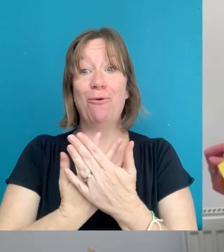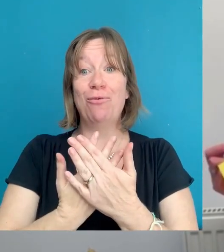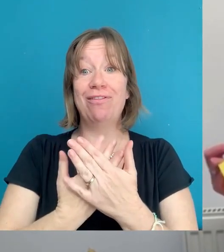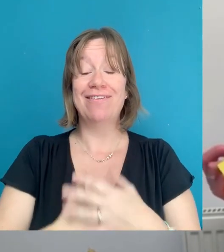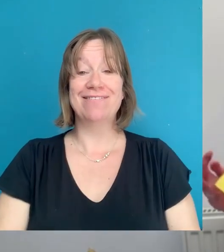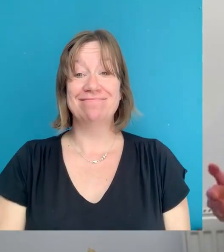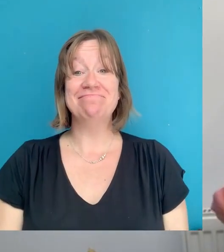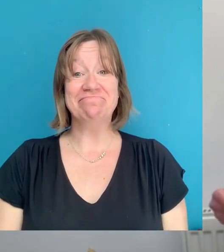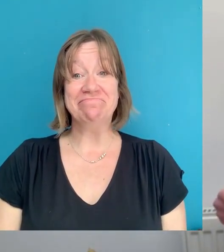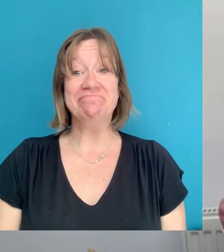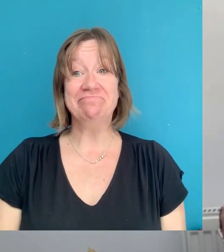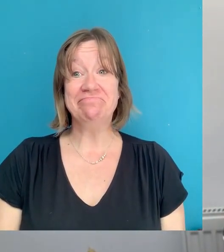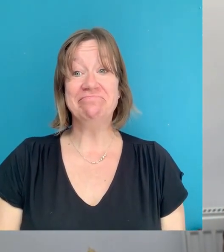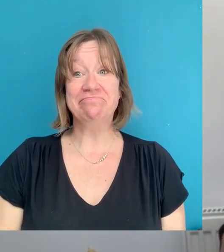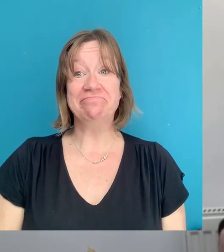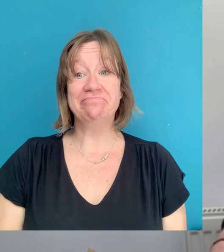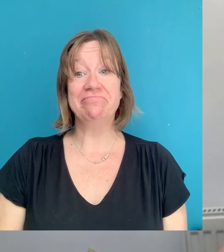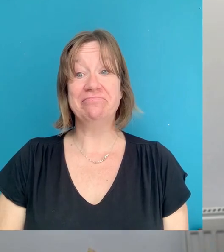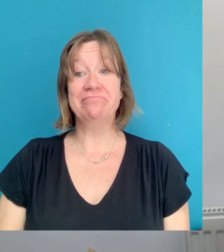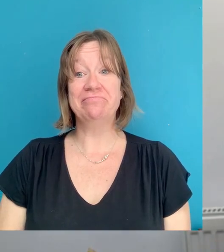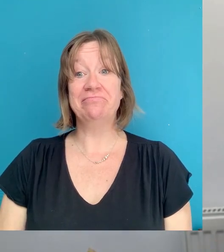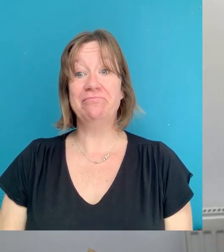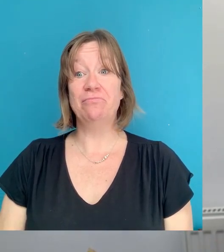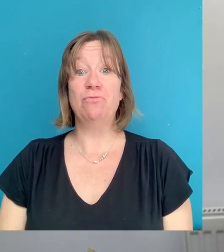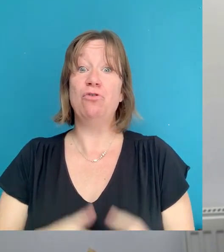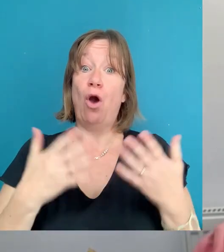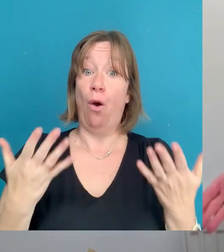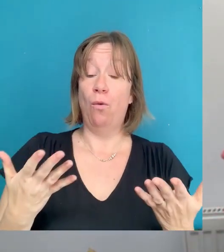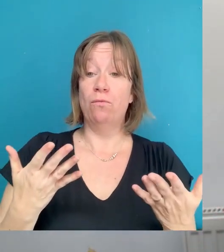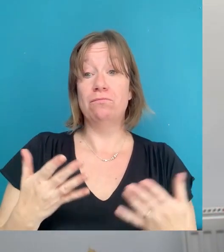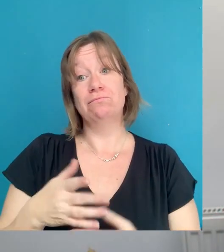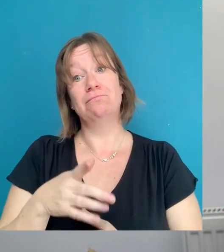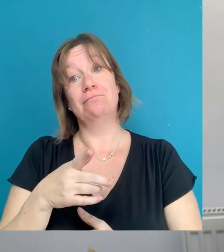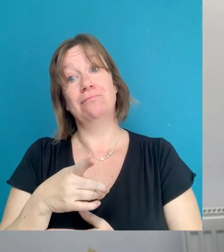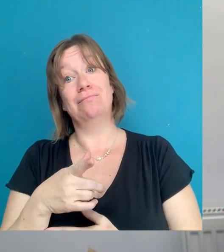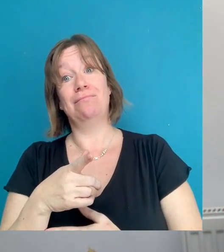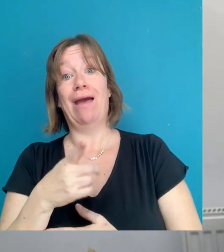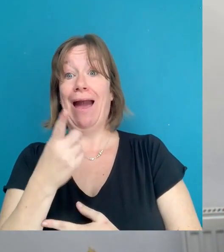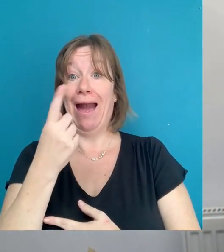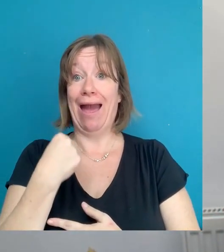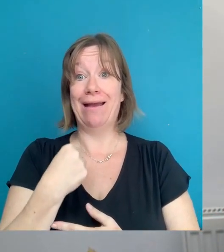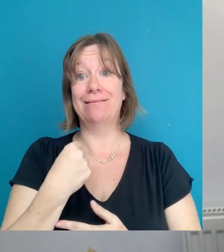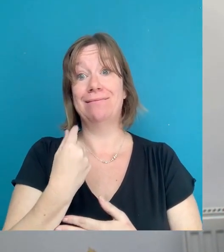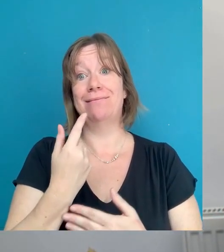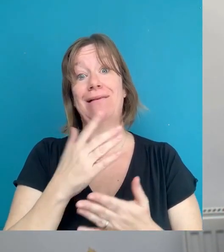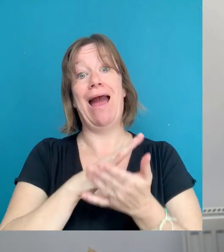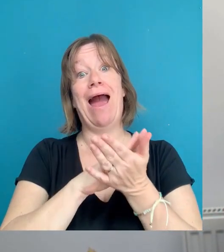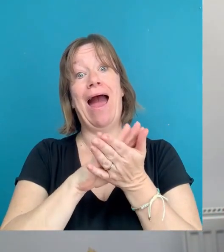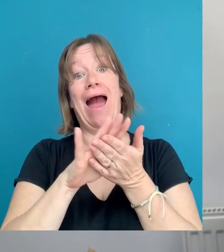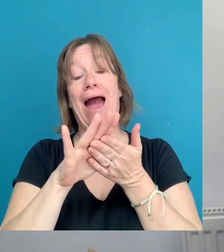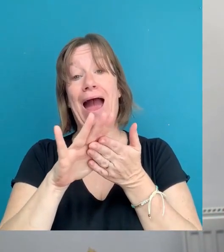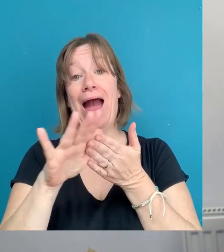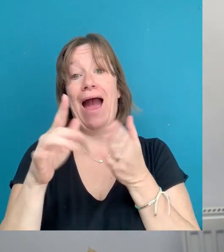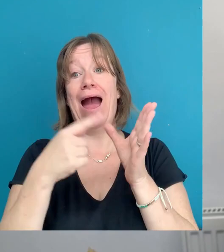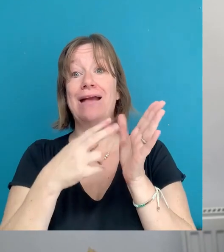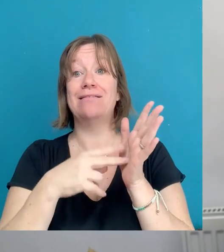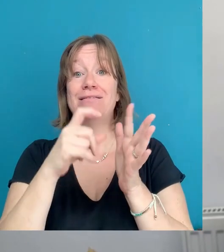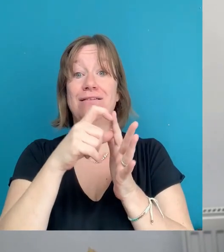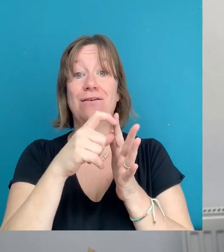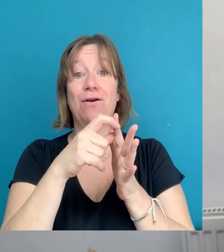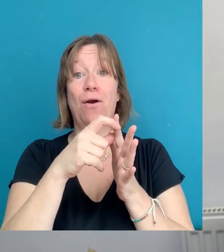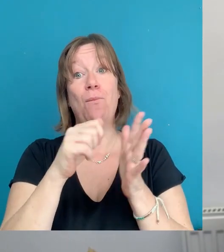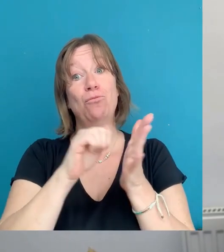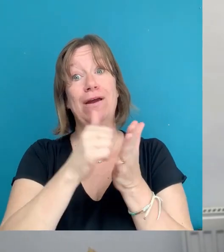a red background. So you can do a hand print with